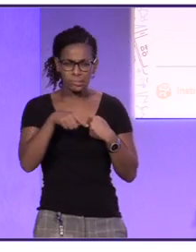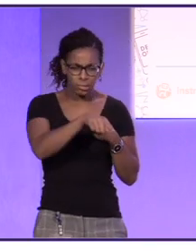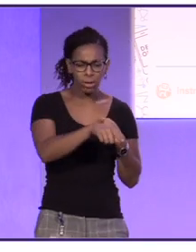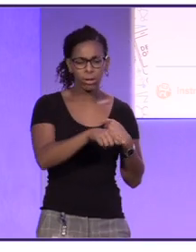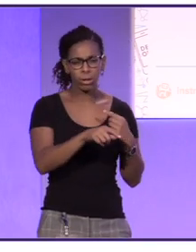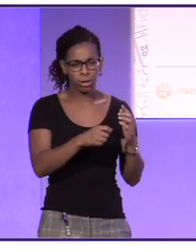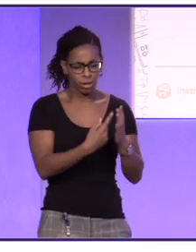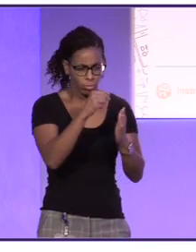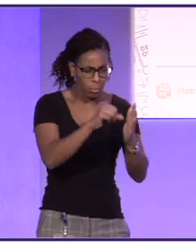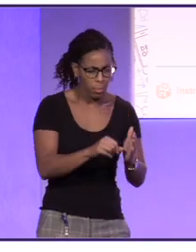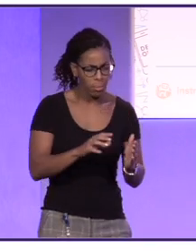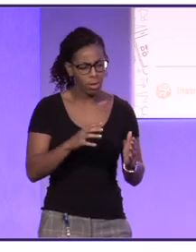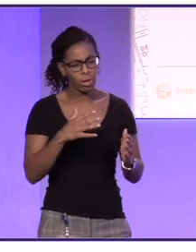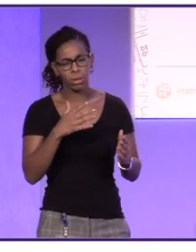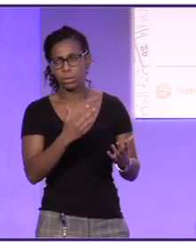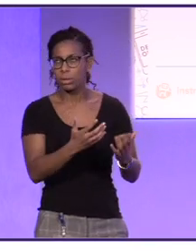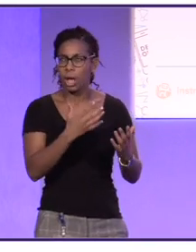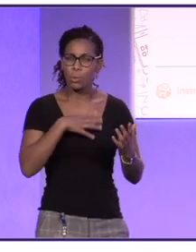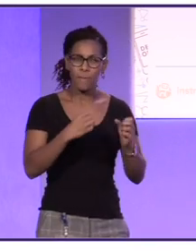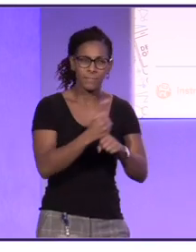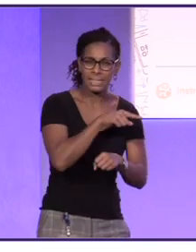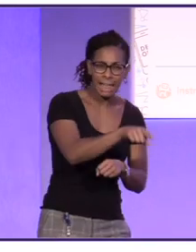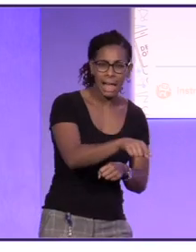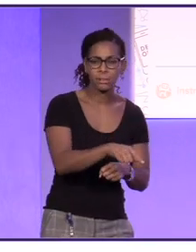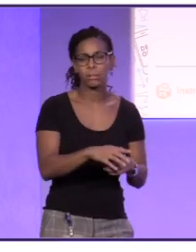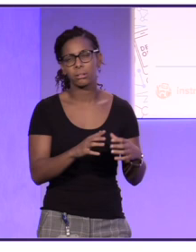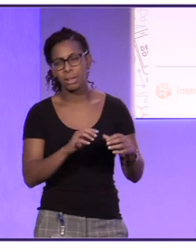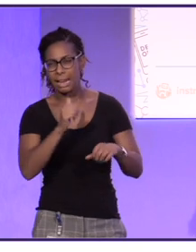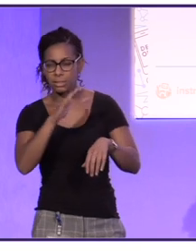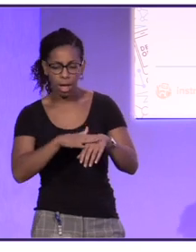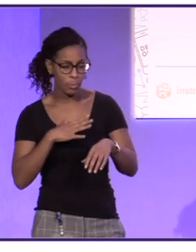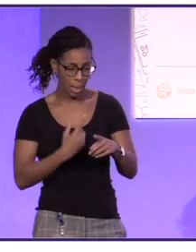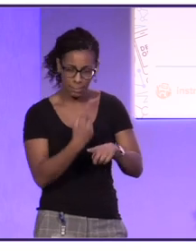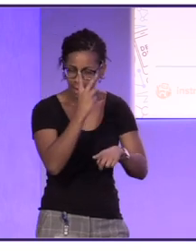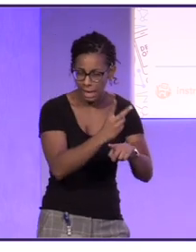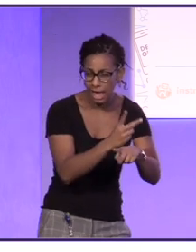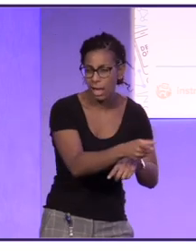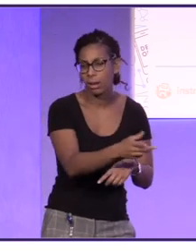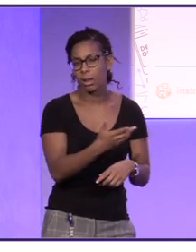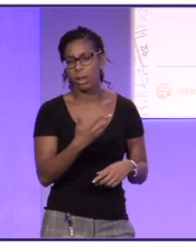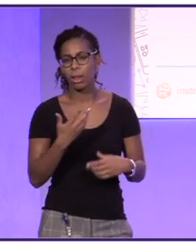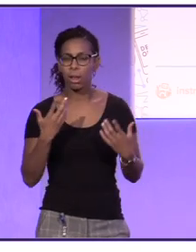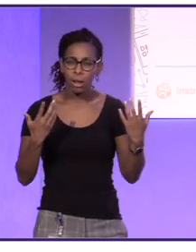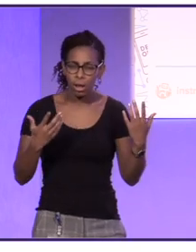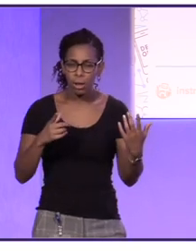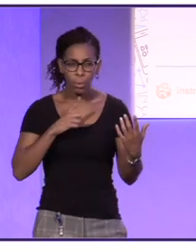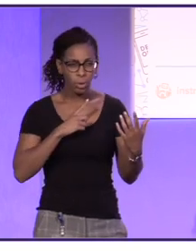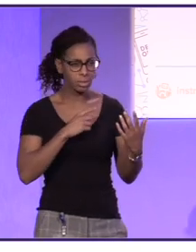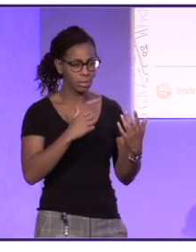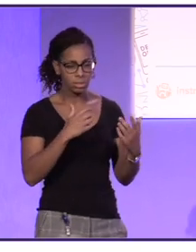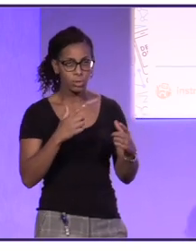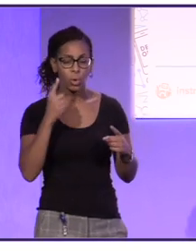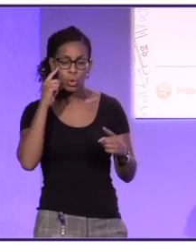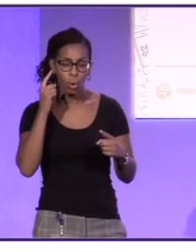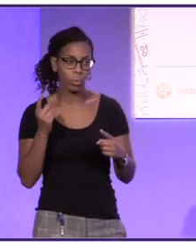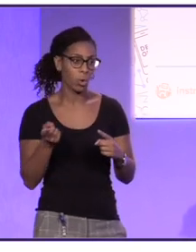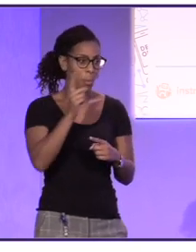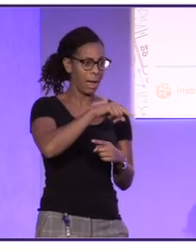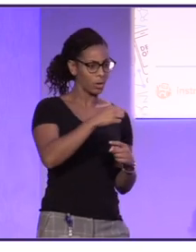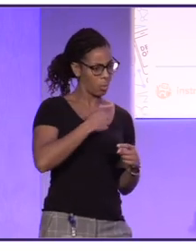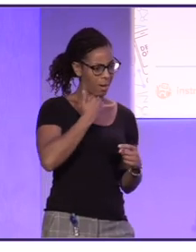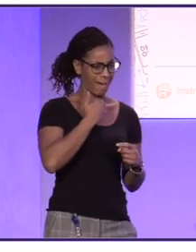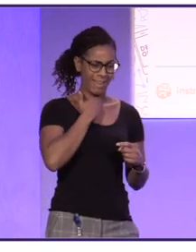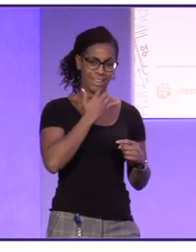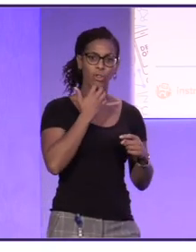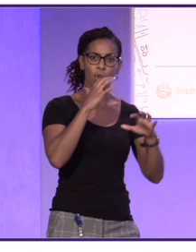the next time I'm on rotor, or worse still, I don't want to be called at 3 a.m. because my dodgy code isn't handling an error